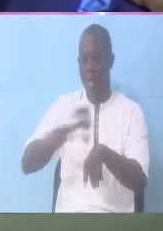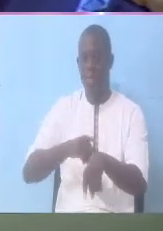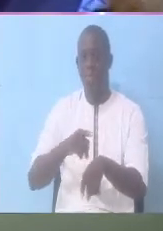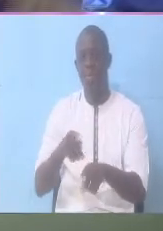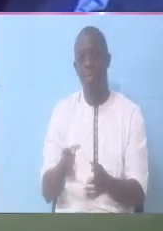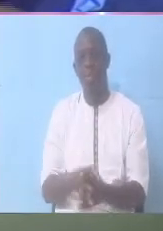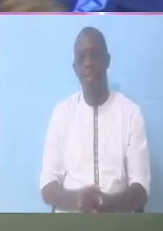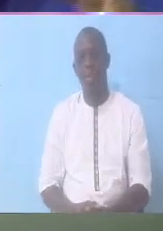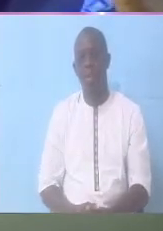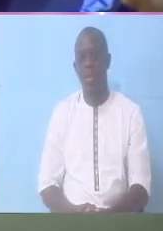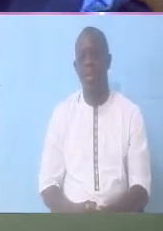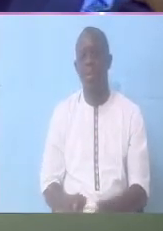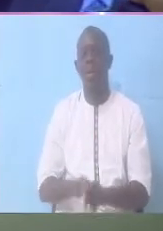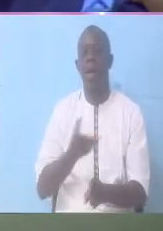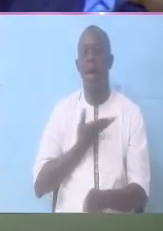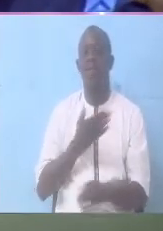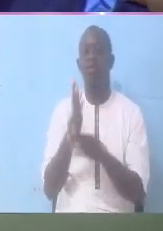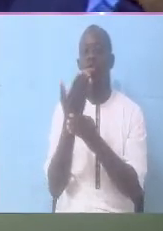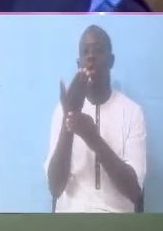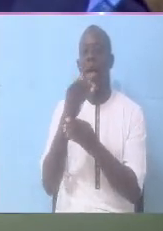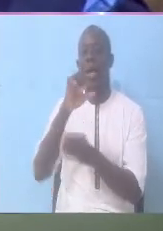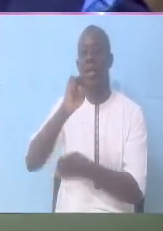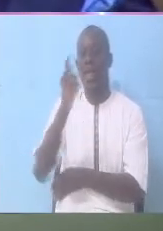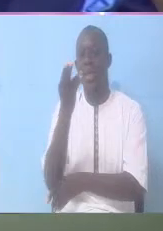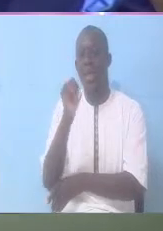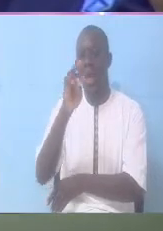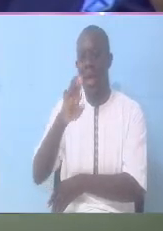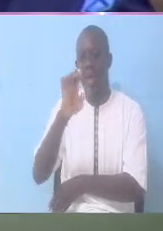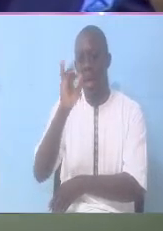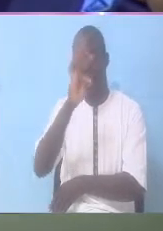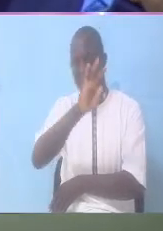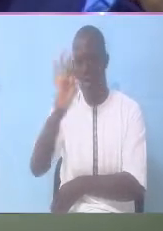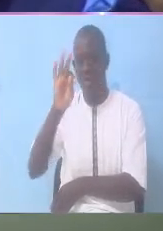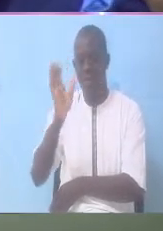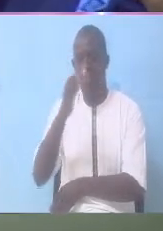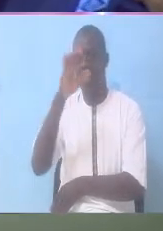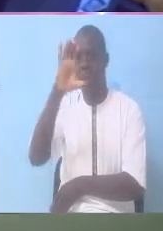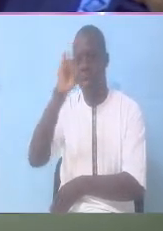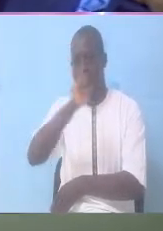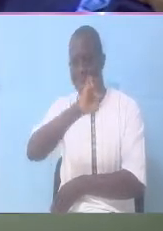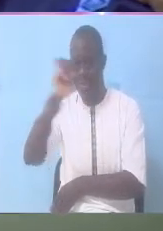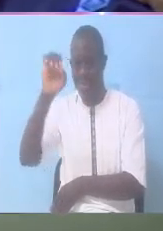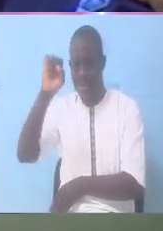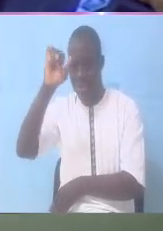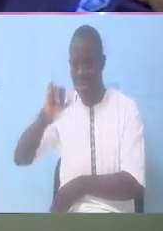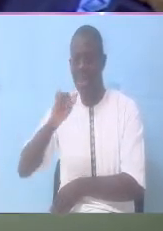Kamara. And no, Dr. Sirif Sise. Dr. Sherif Sise, yes.